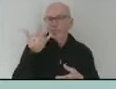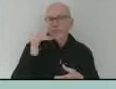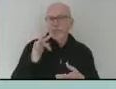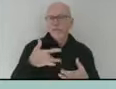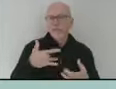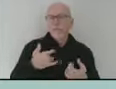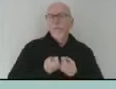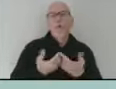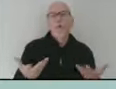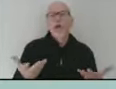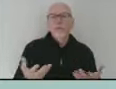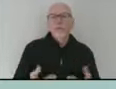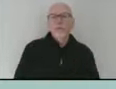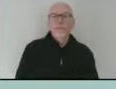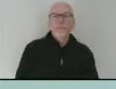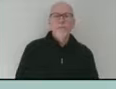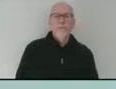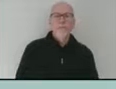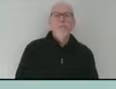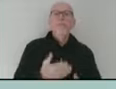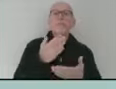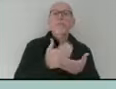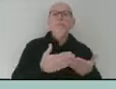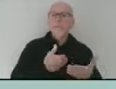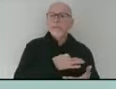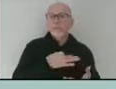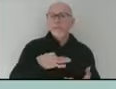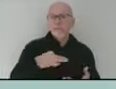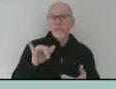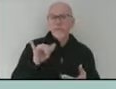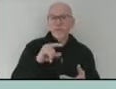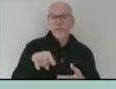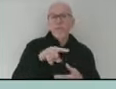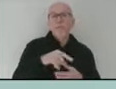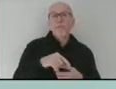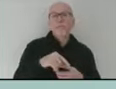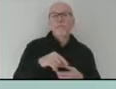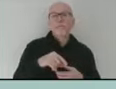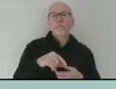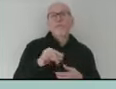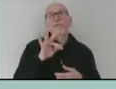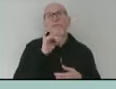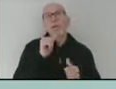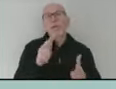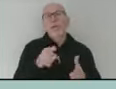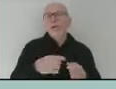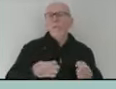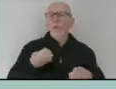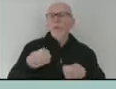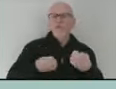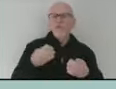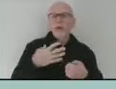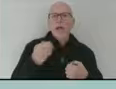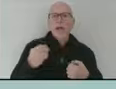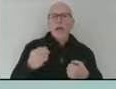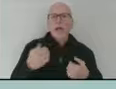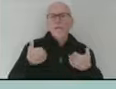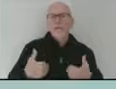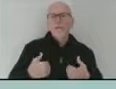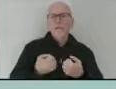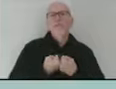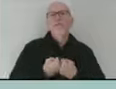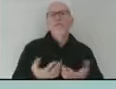out. A number of our staff as well, if not all, are just emotionally and physically exhausted and need a